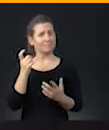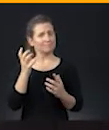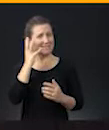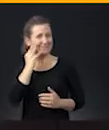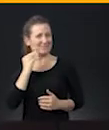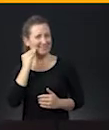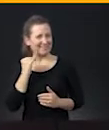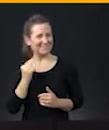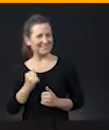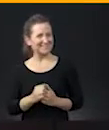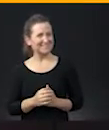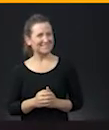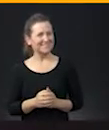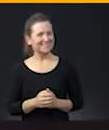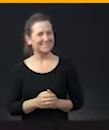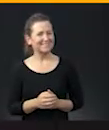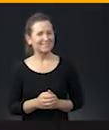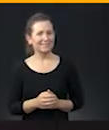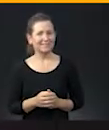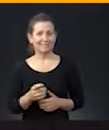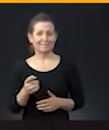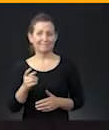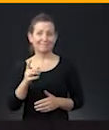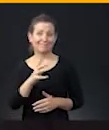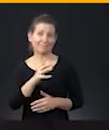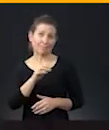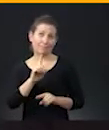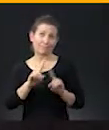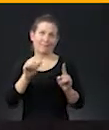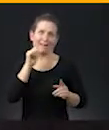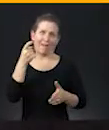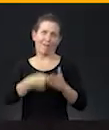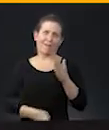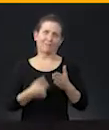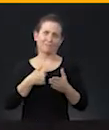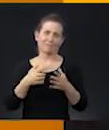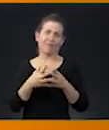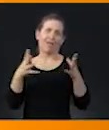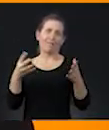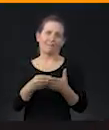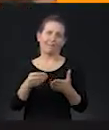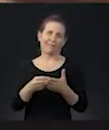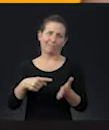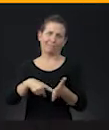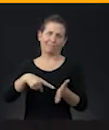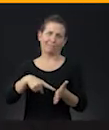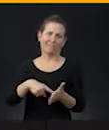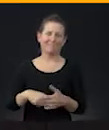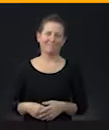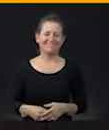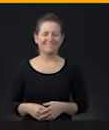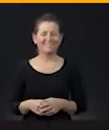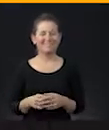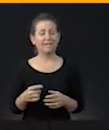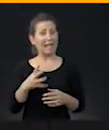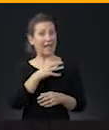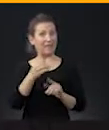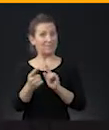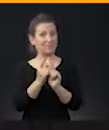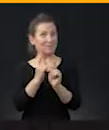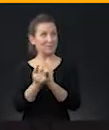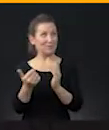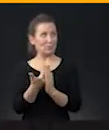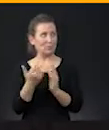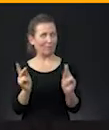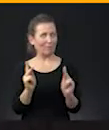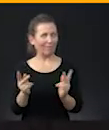it, and it's not costing me a whole bunch of money where I'm in debt. Meeting new people.